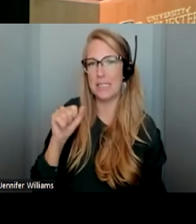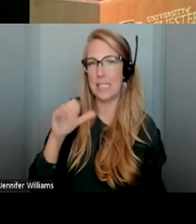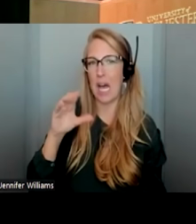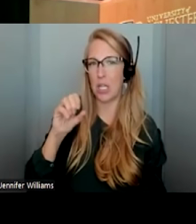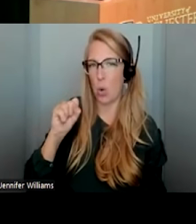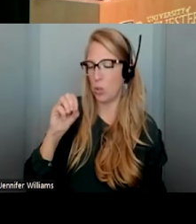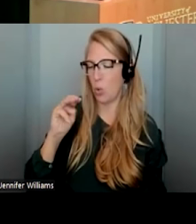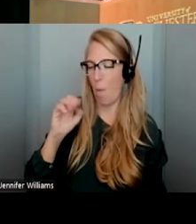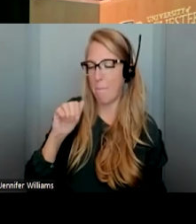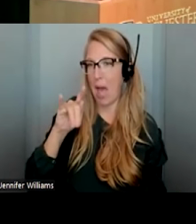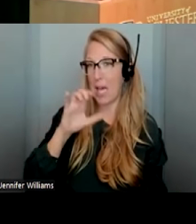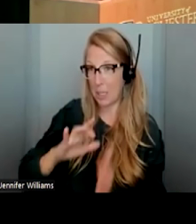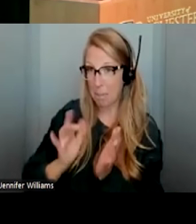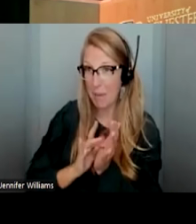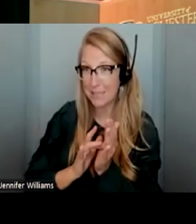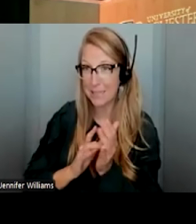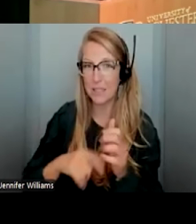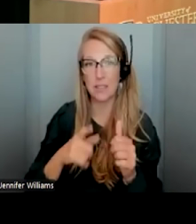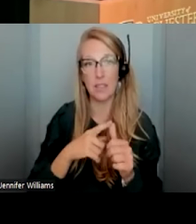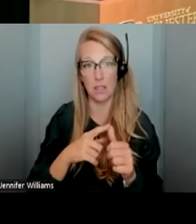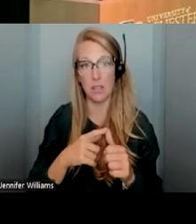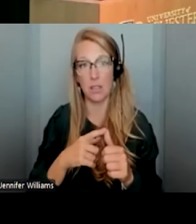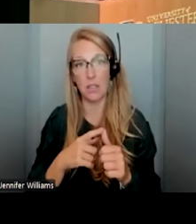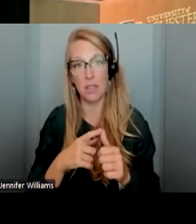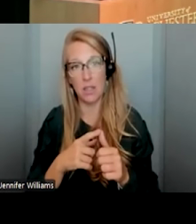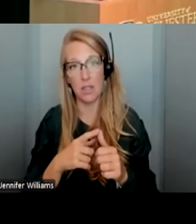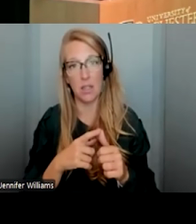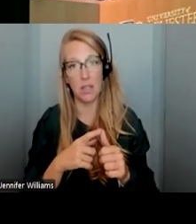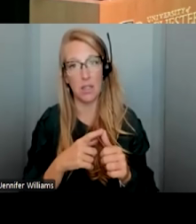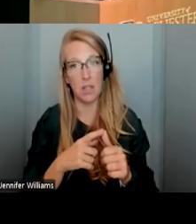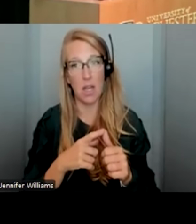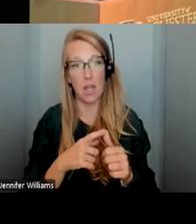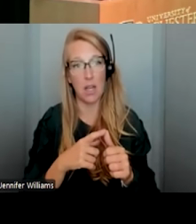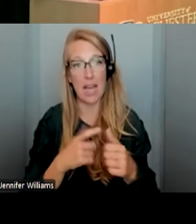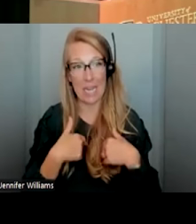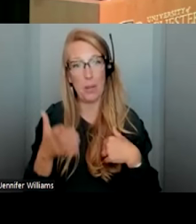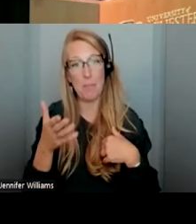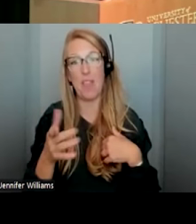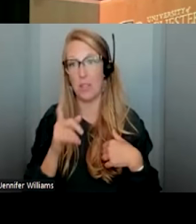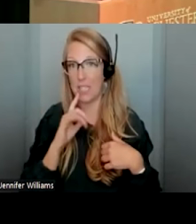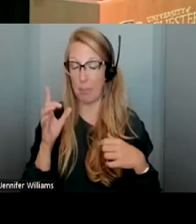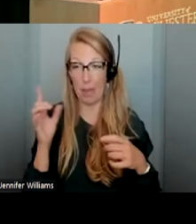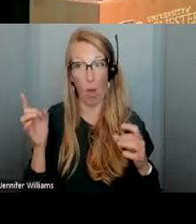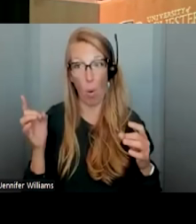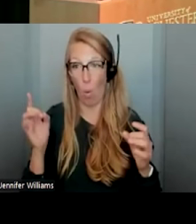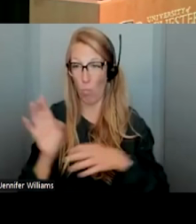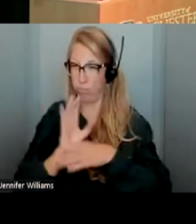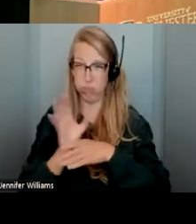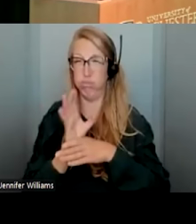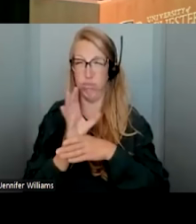And I'll be also participating in it as the president of ICPM. It's going to be a hectic travel schedule to